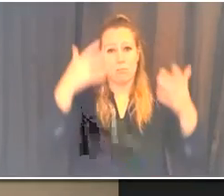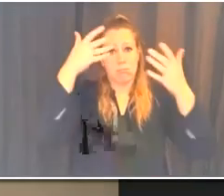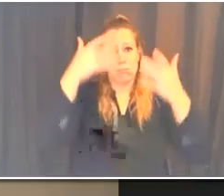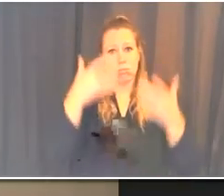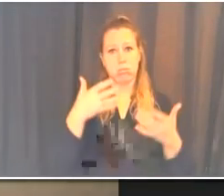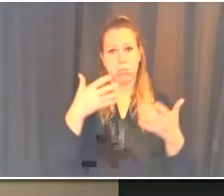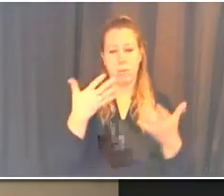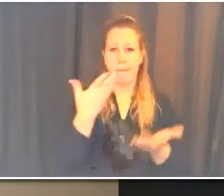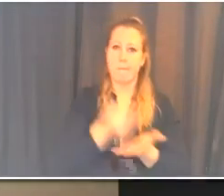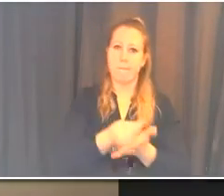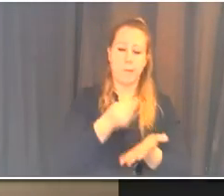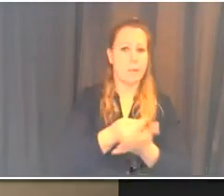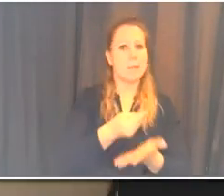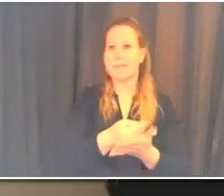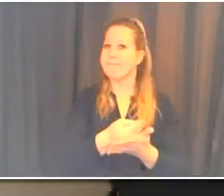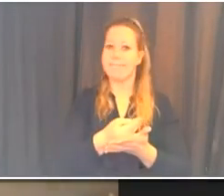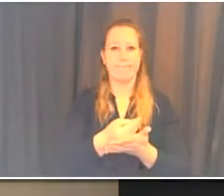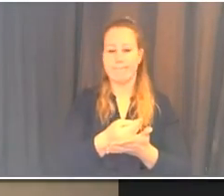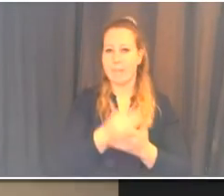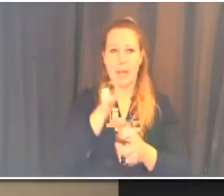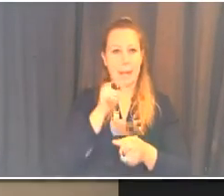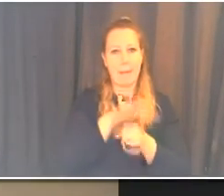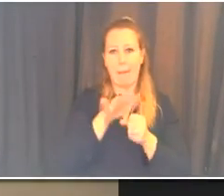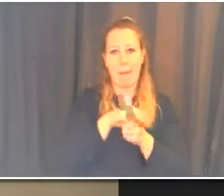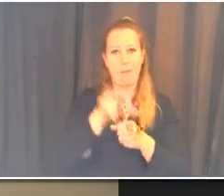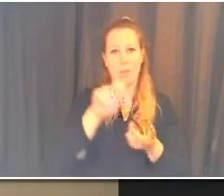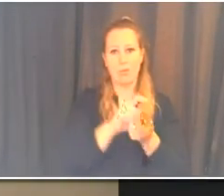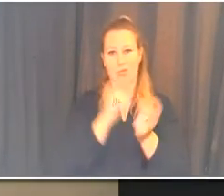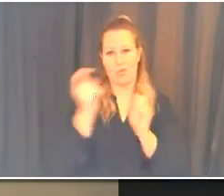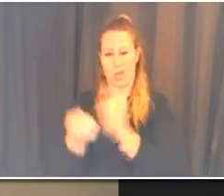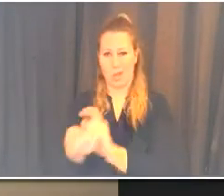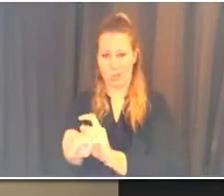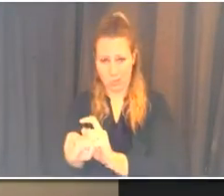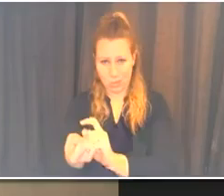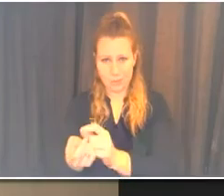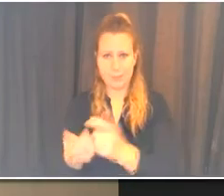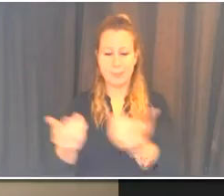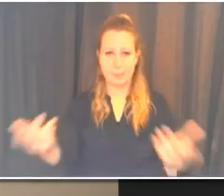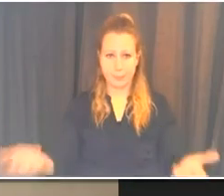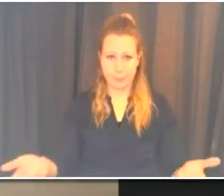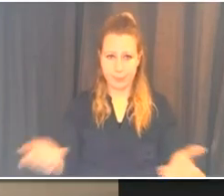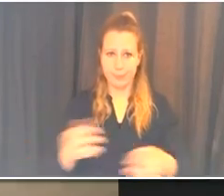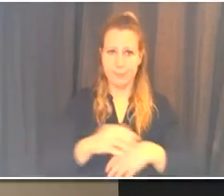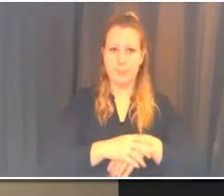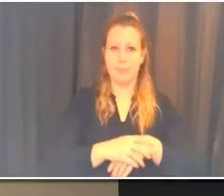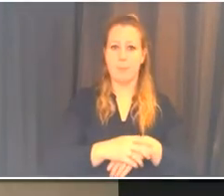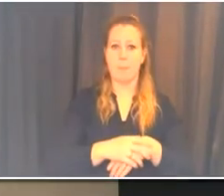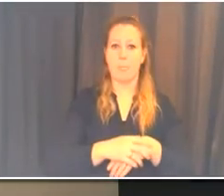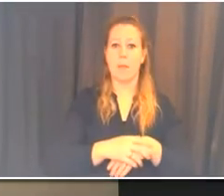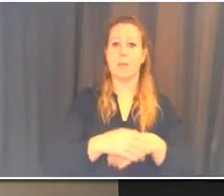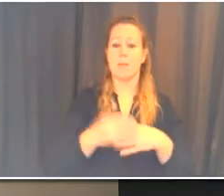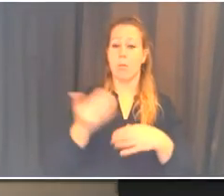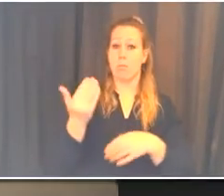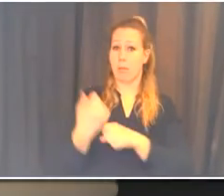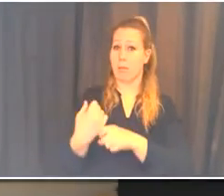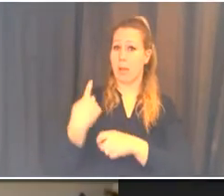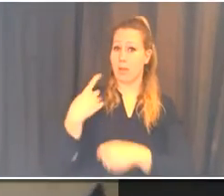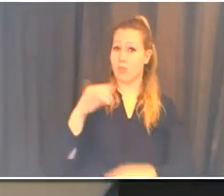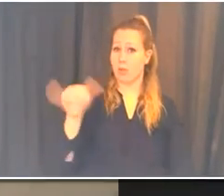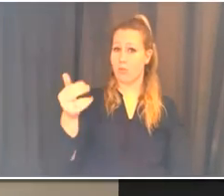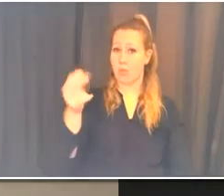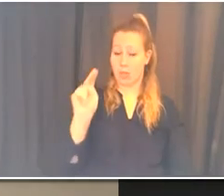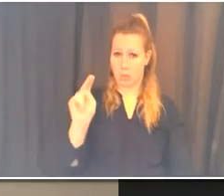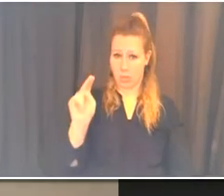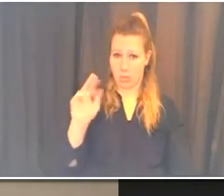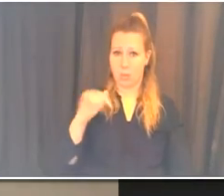um it was good actually I had a chance to provide services in the radio on Saturdays so we decided